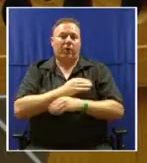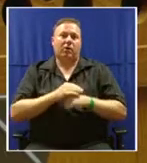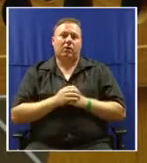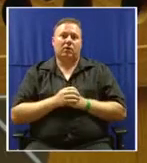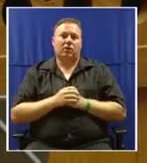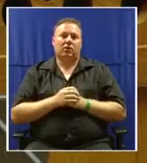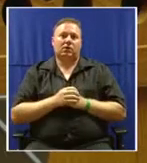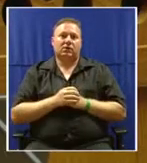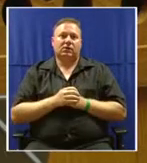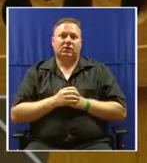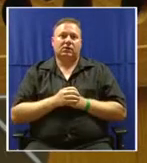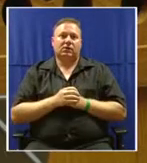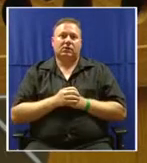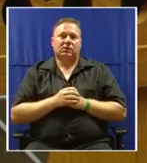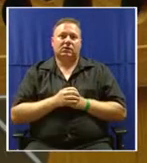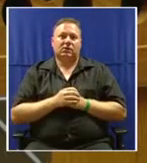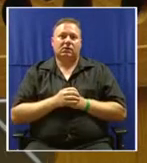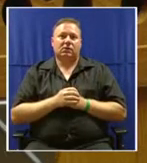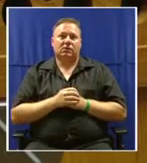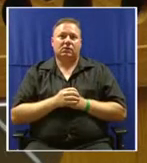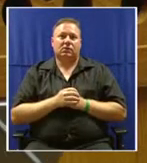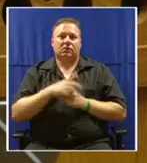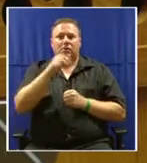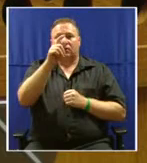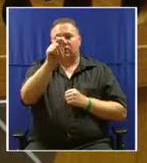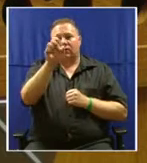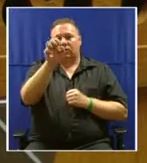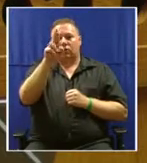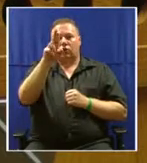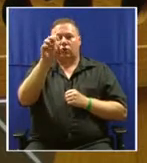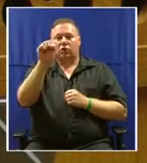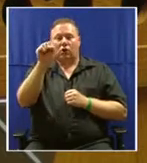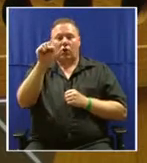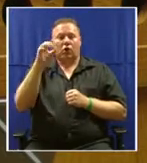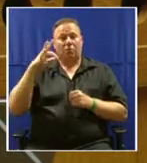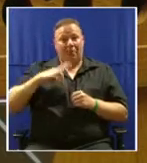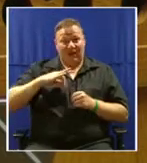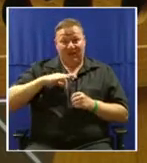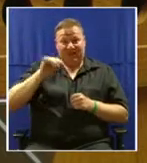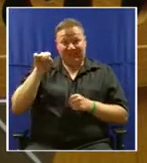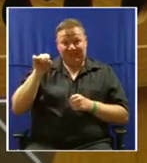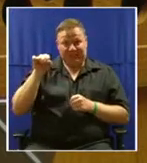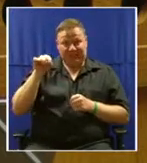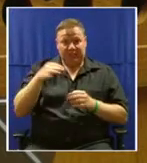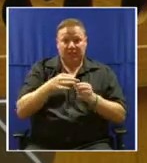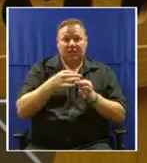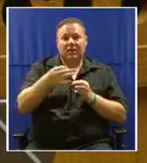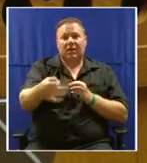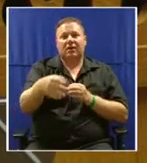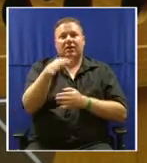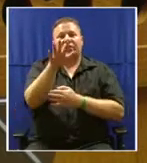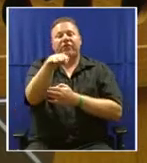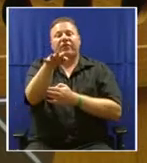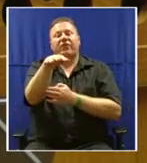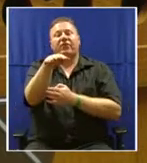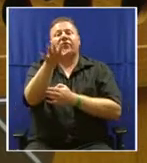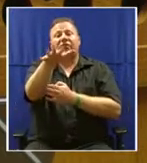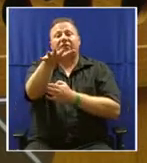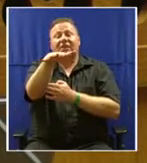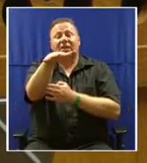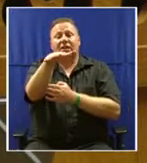to extend the COVID-19 TERS benefit until the 15th of March